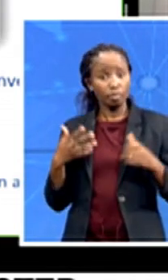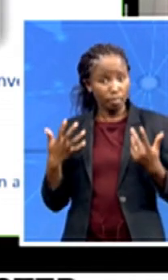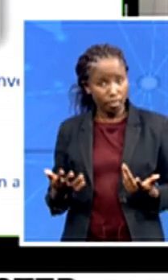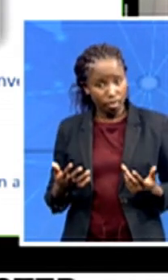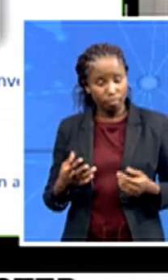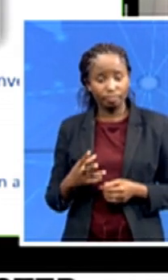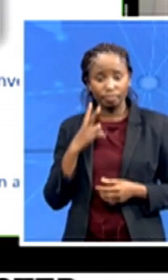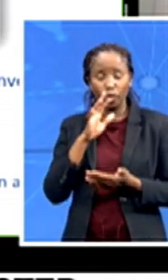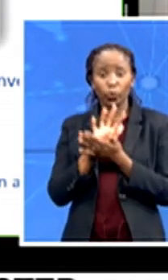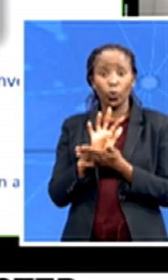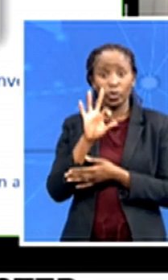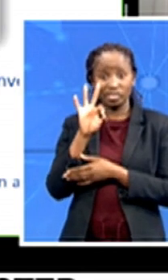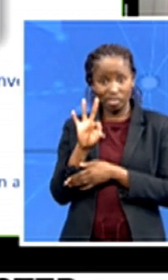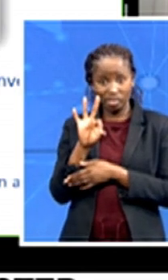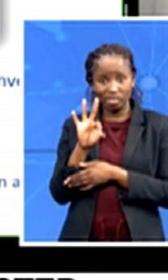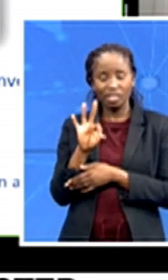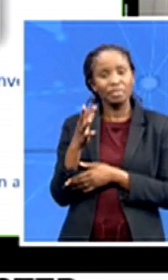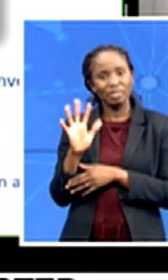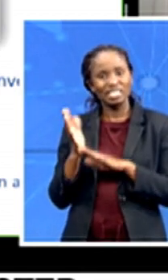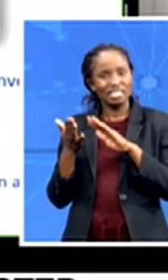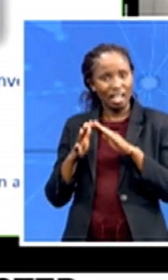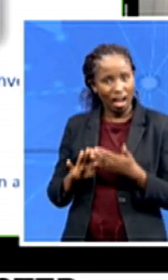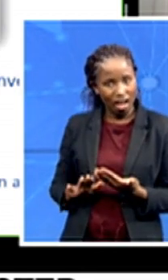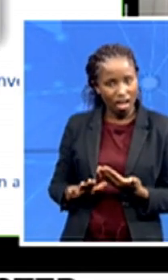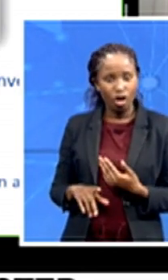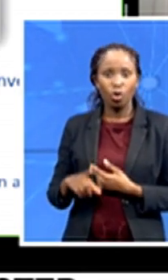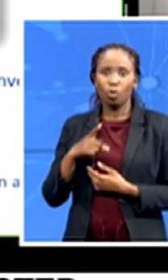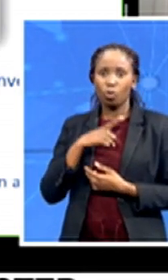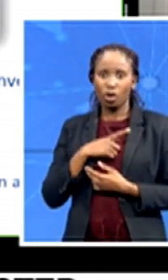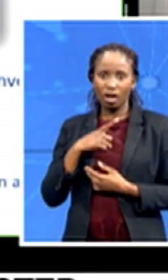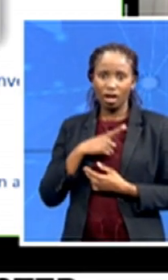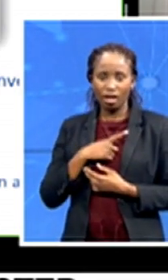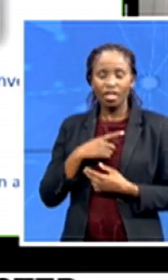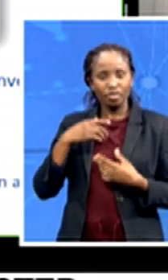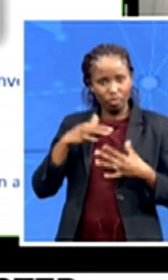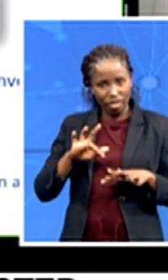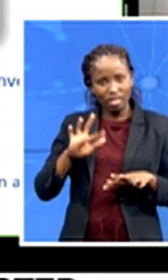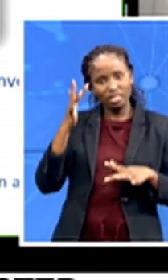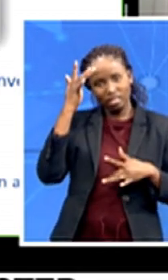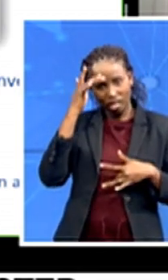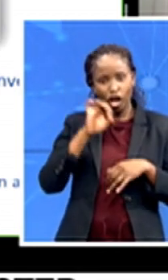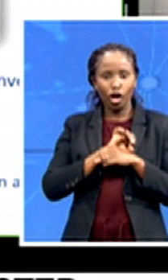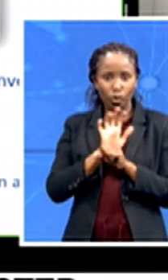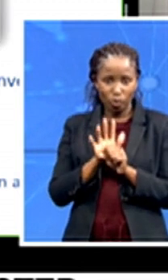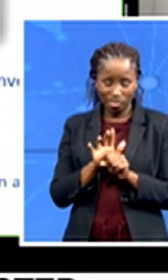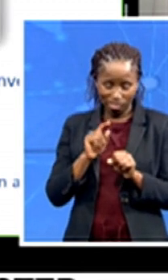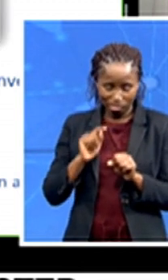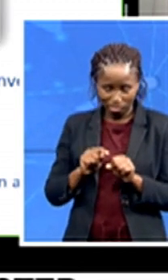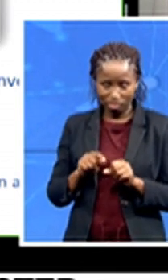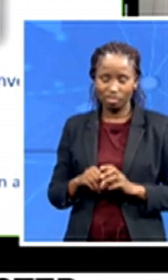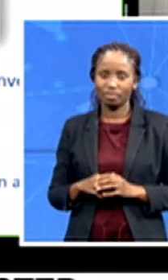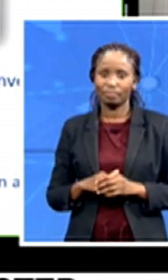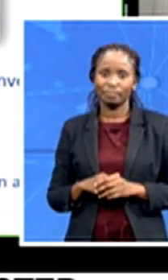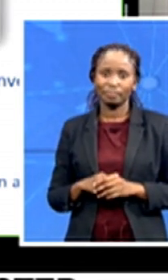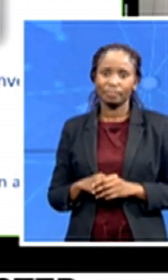died because of COVID-19 disease, and one of the cases was actually a breakthrough infection. So